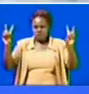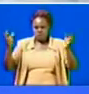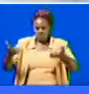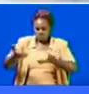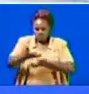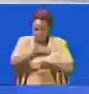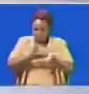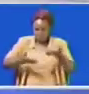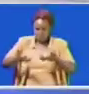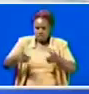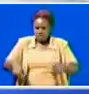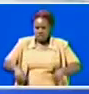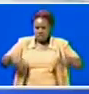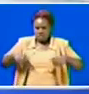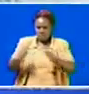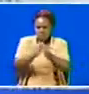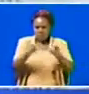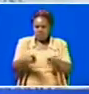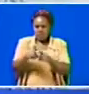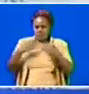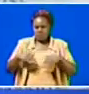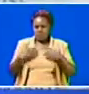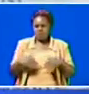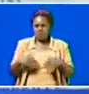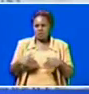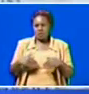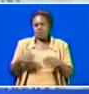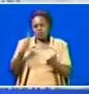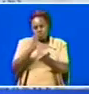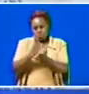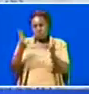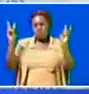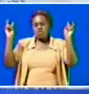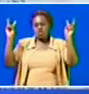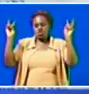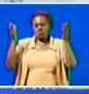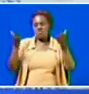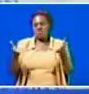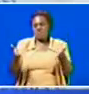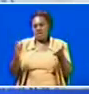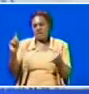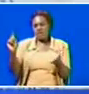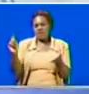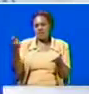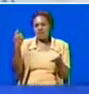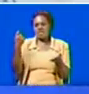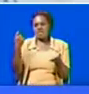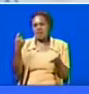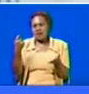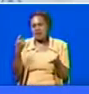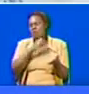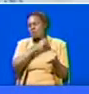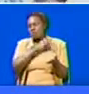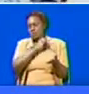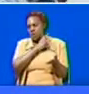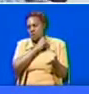cohesion and coexistence as a people. There are obviously issues which he has raised, issues which Kenyans have to have their conversation about